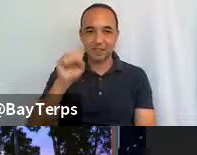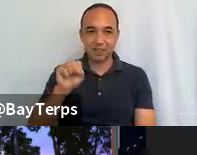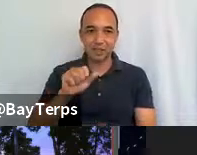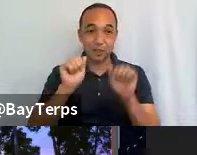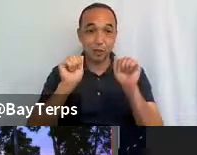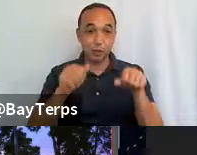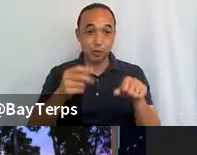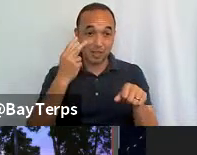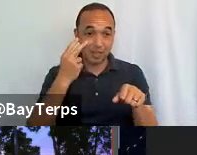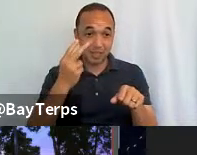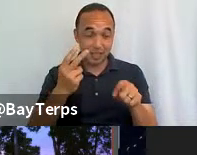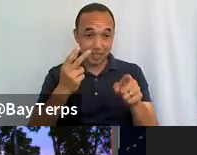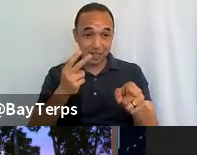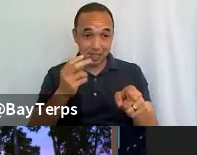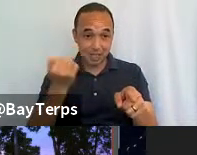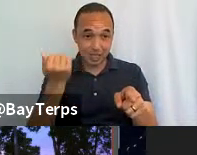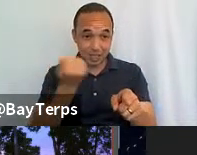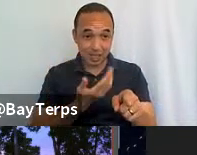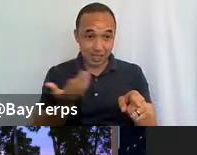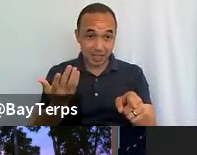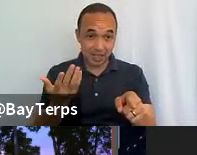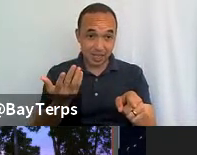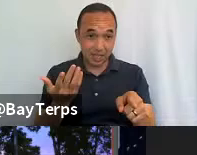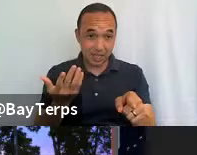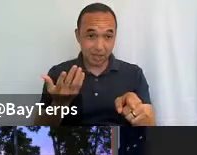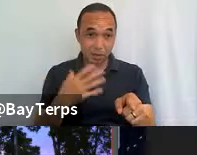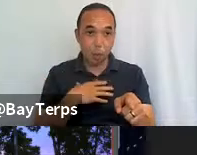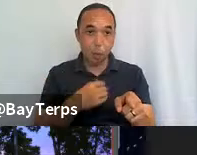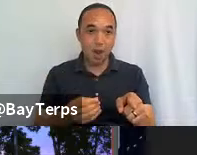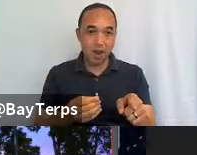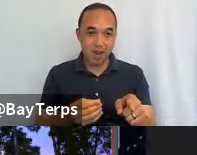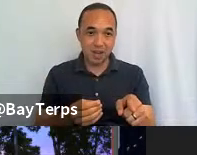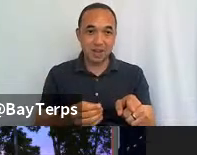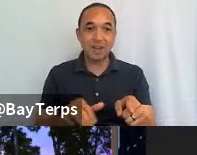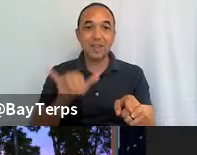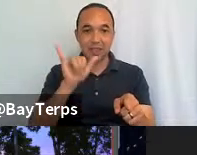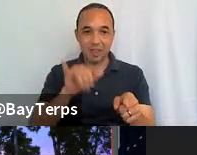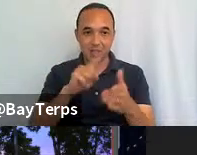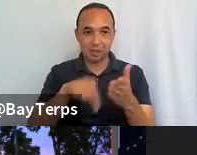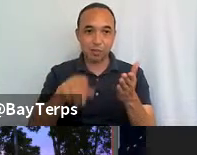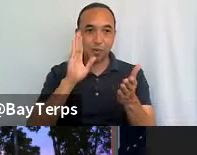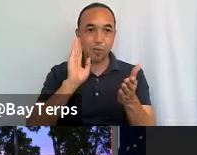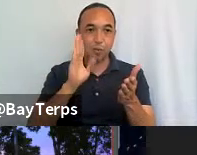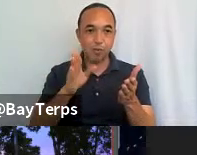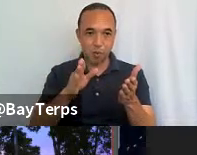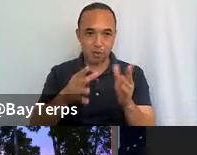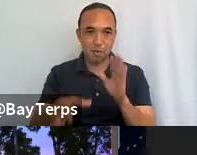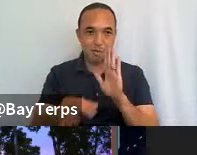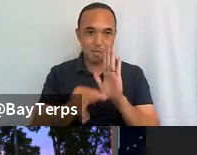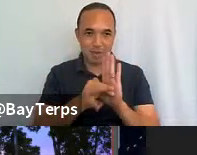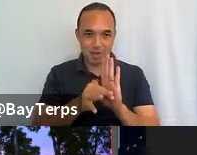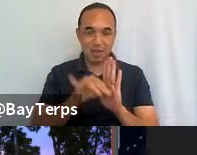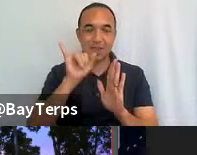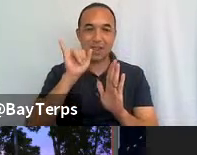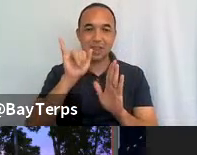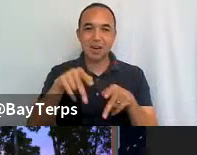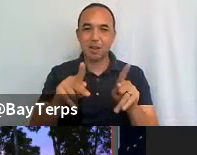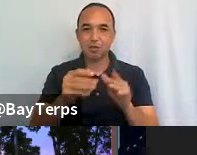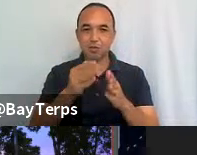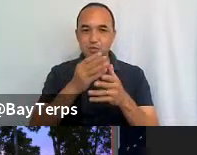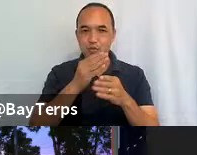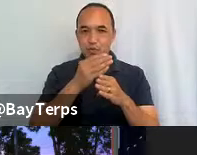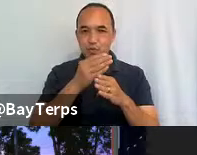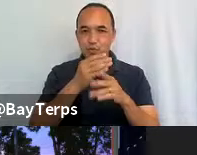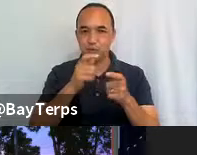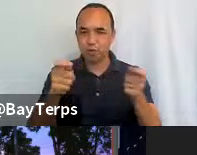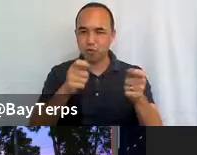image, anything in white, it's showing you what it will be selecting. So this is giving you the control you need to select more or